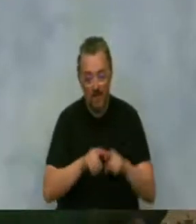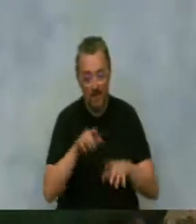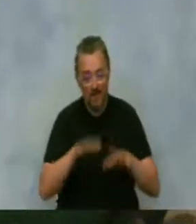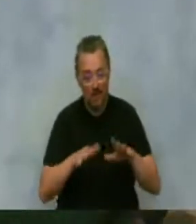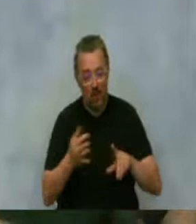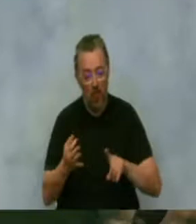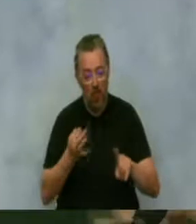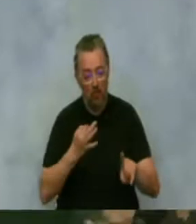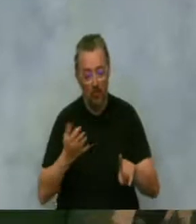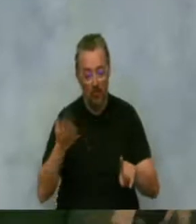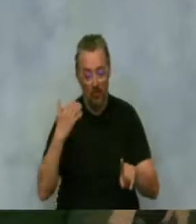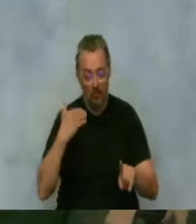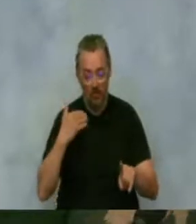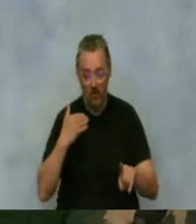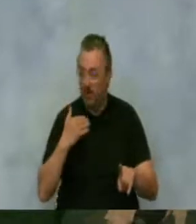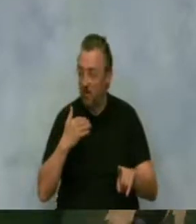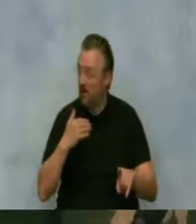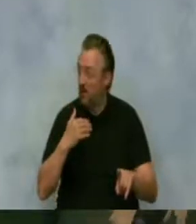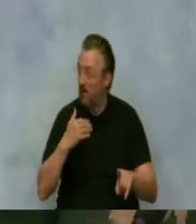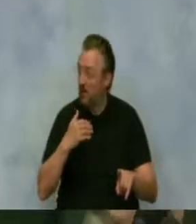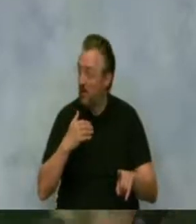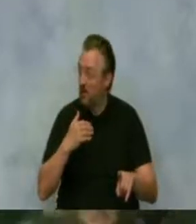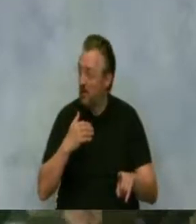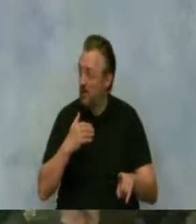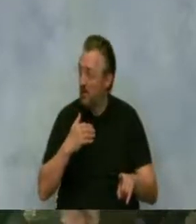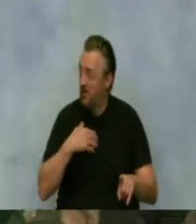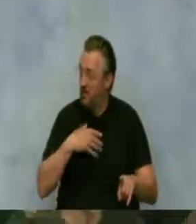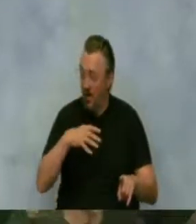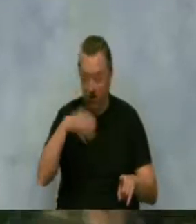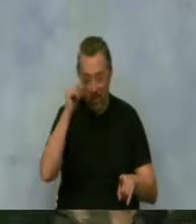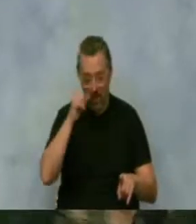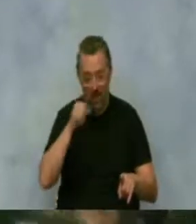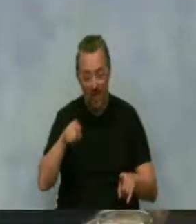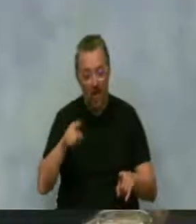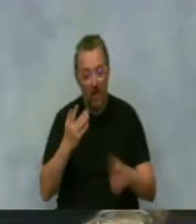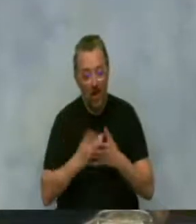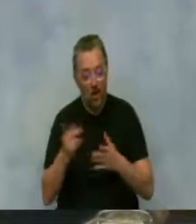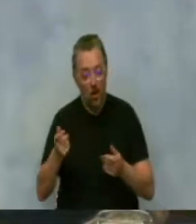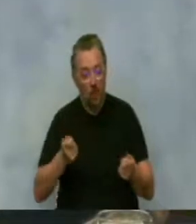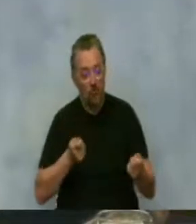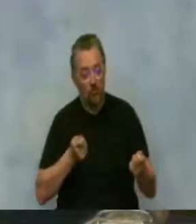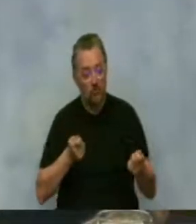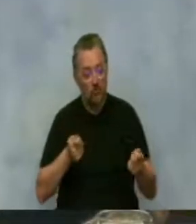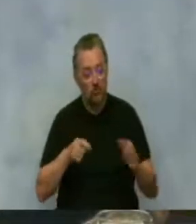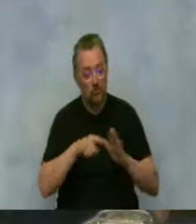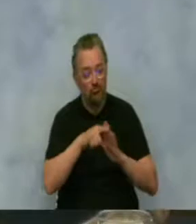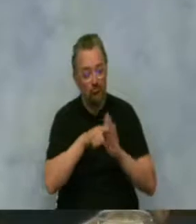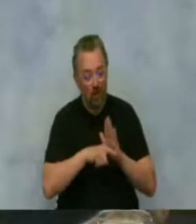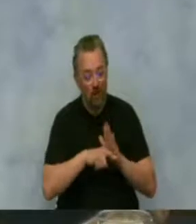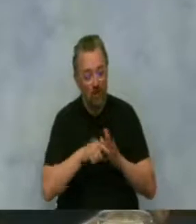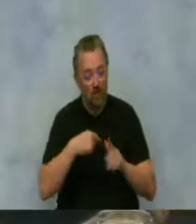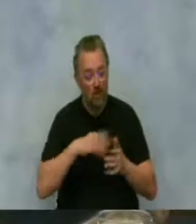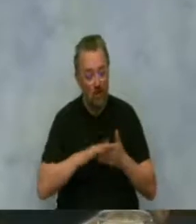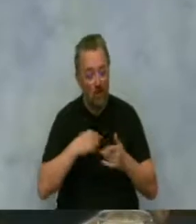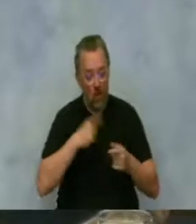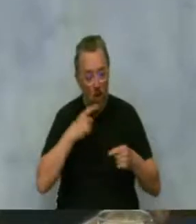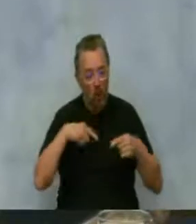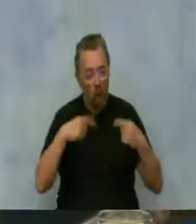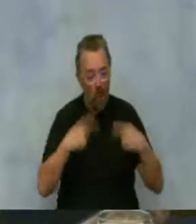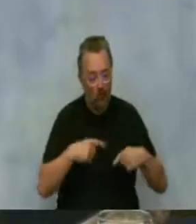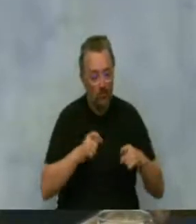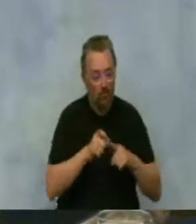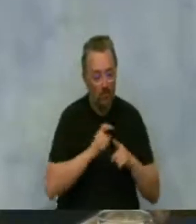and I'll answer the question. Remember the answer being that it's regulatory. We're not allowed to actually do that. The